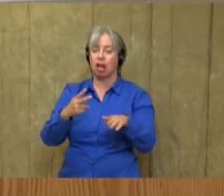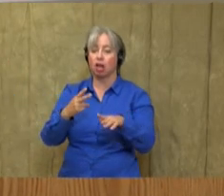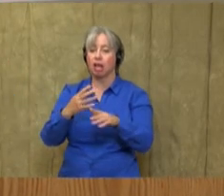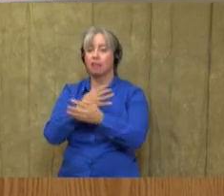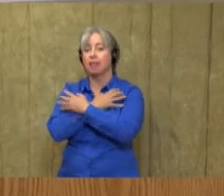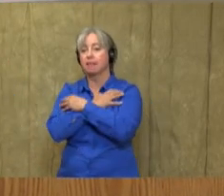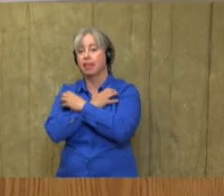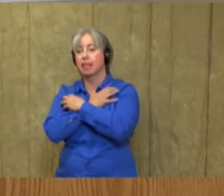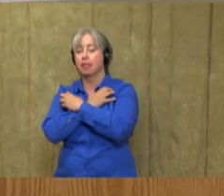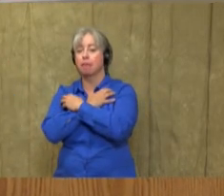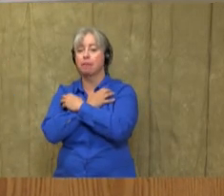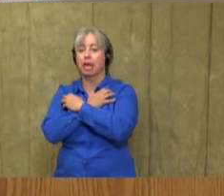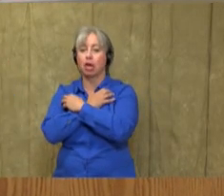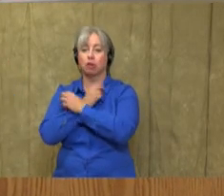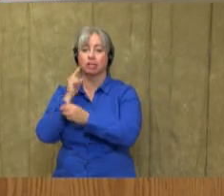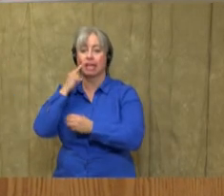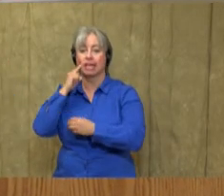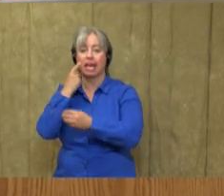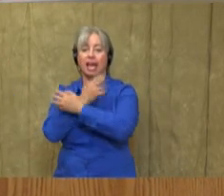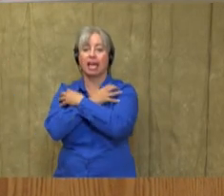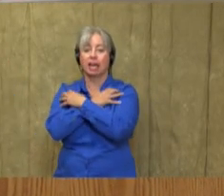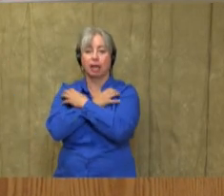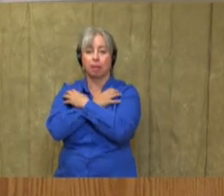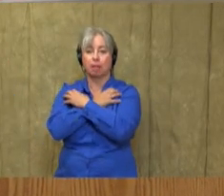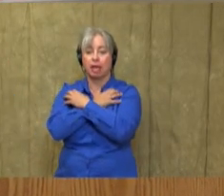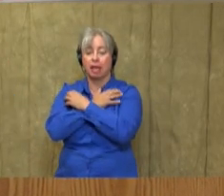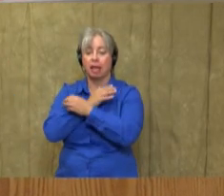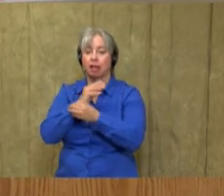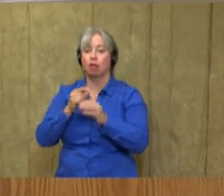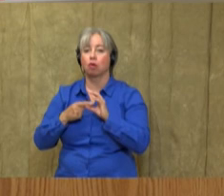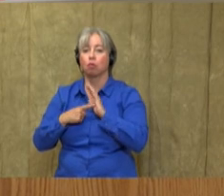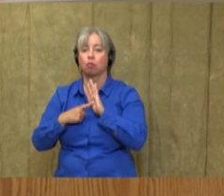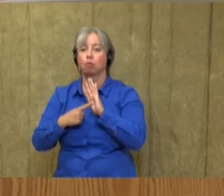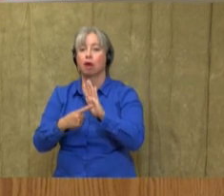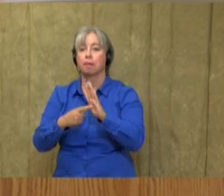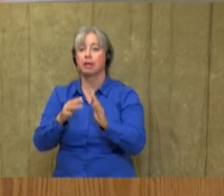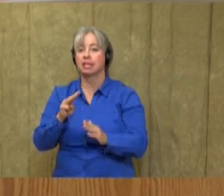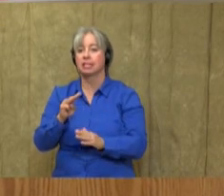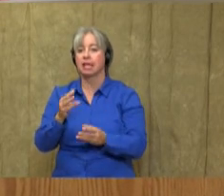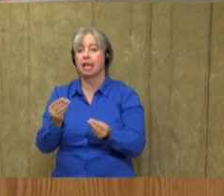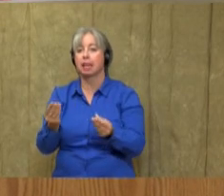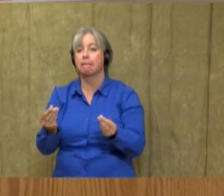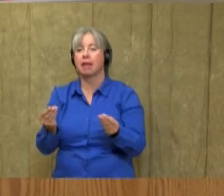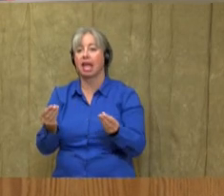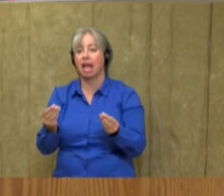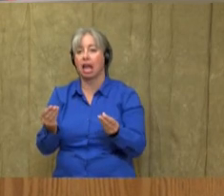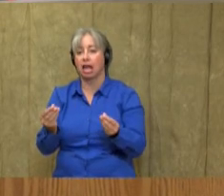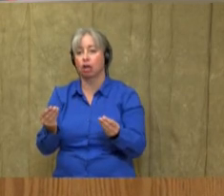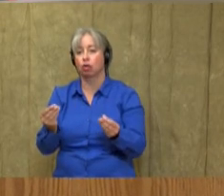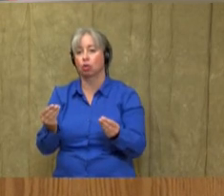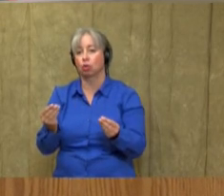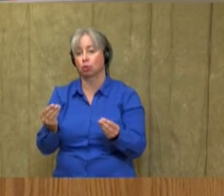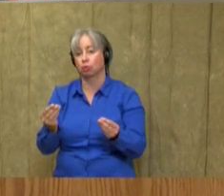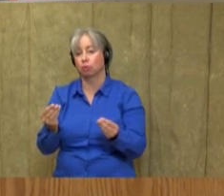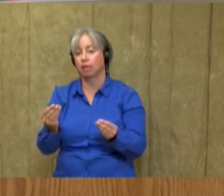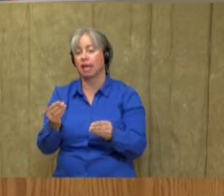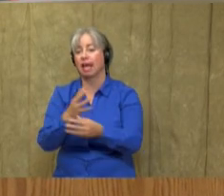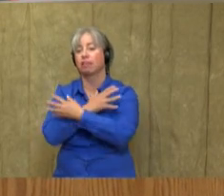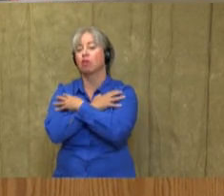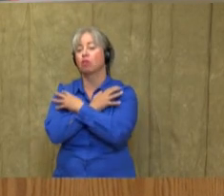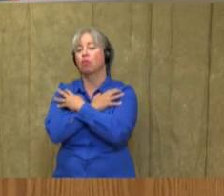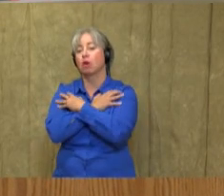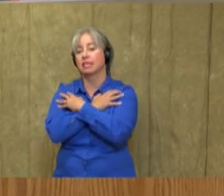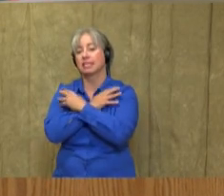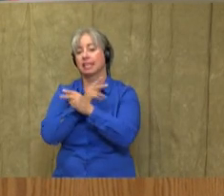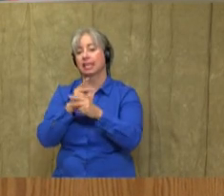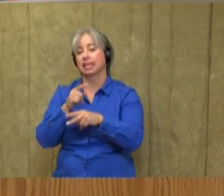are kind of representing the particles of matter, and this would be pretty much what the matter would be at its resting place.